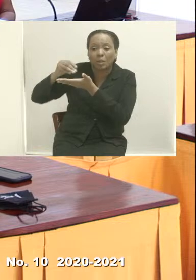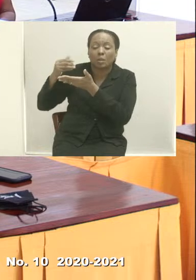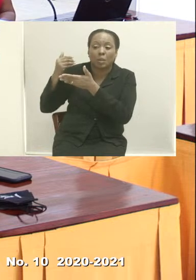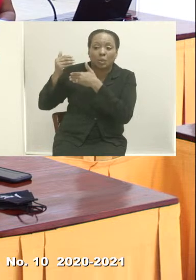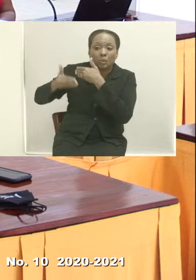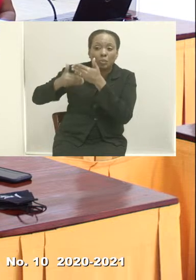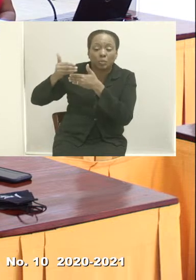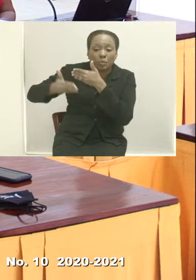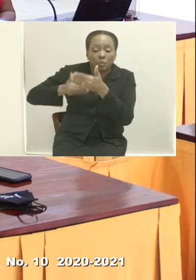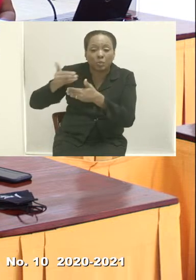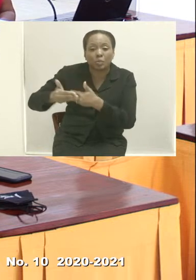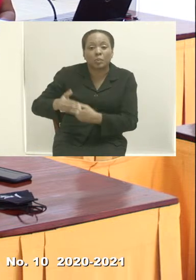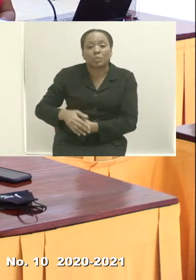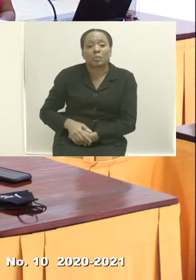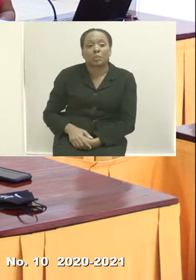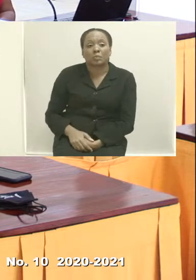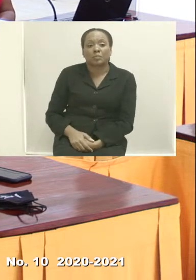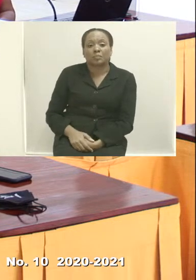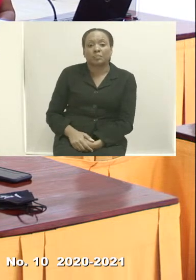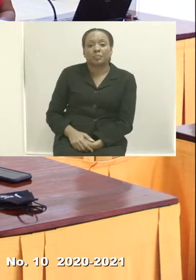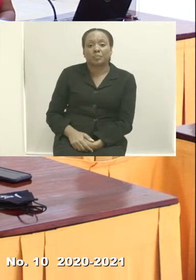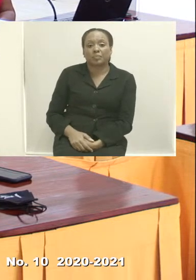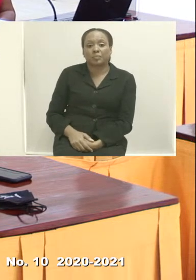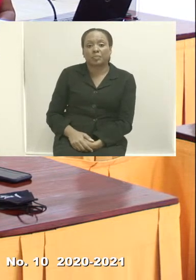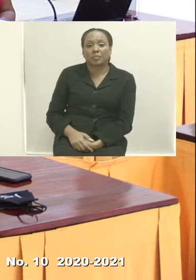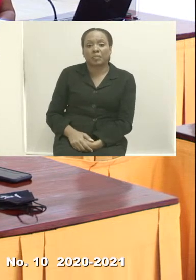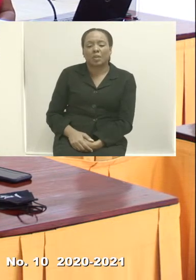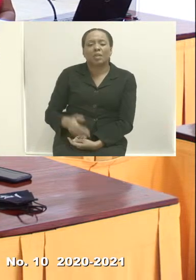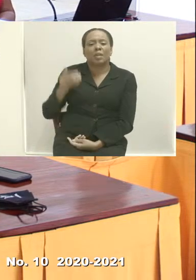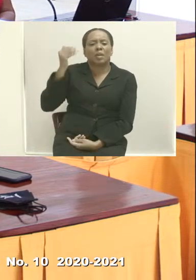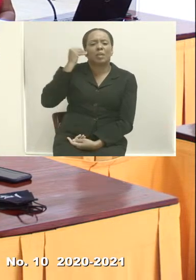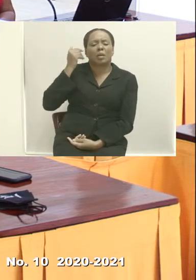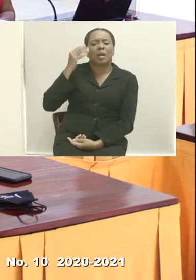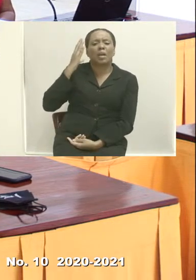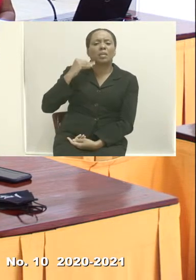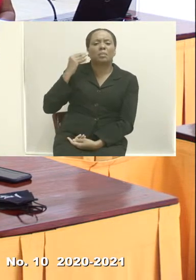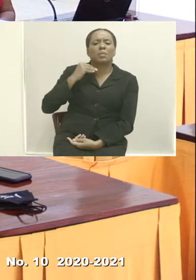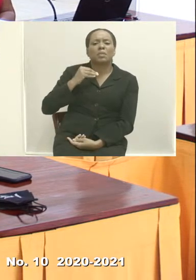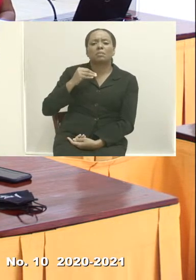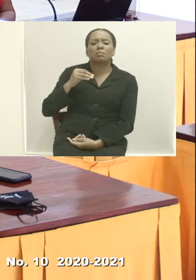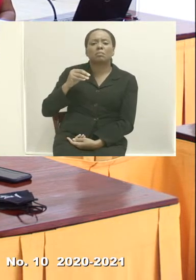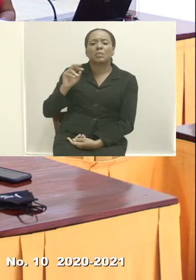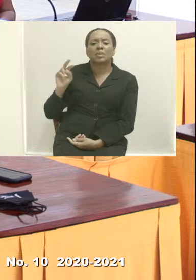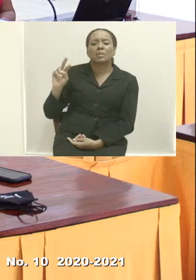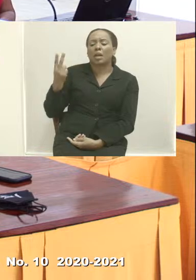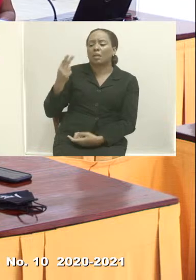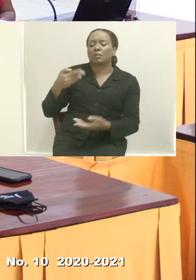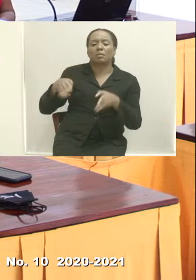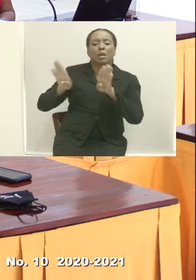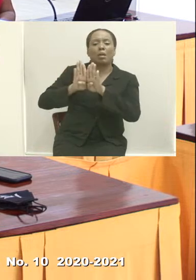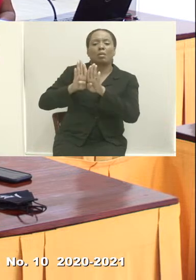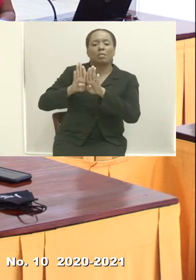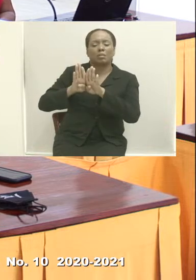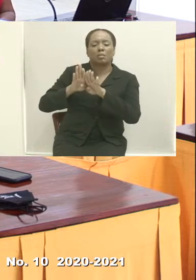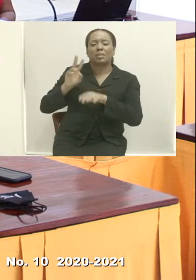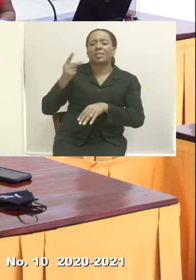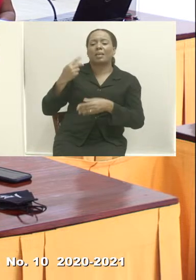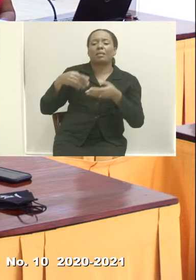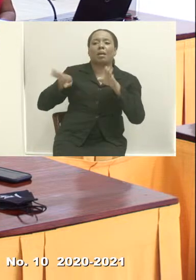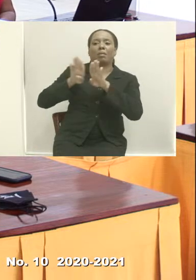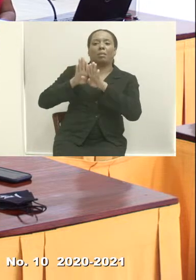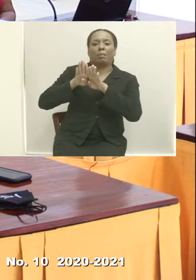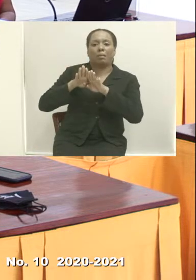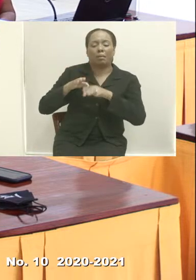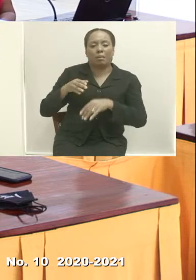especially the period of this second pause or shutdown, has been that there are a